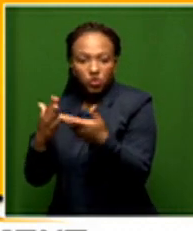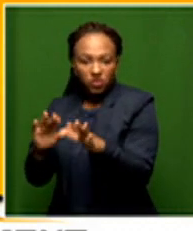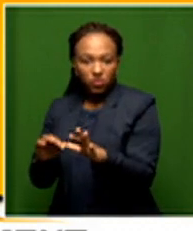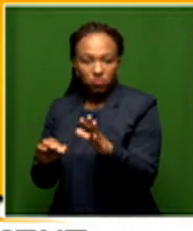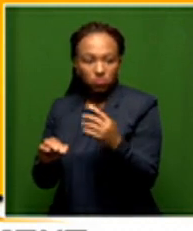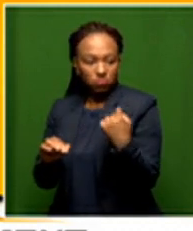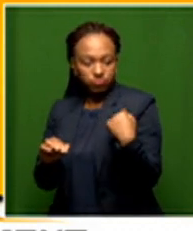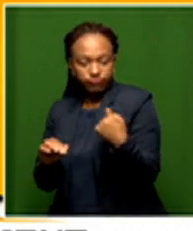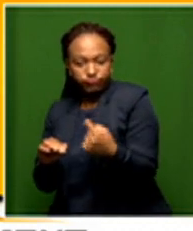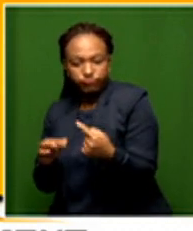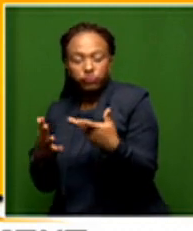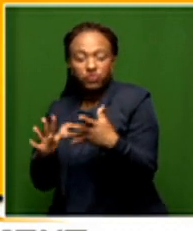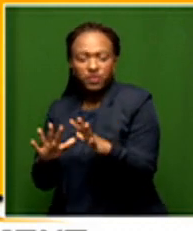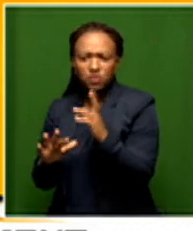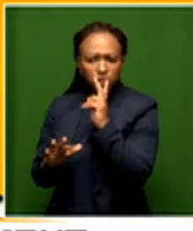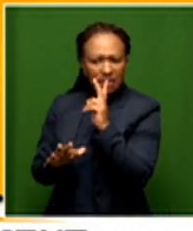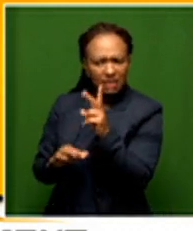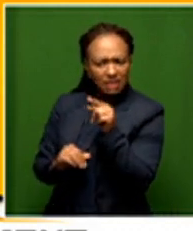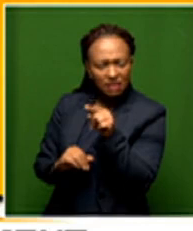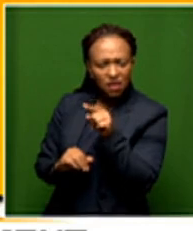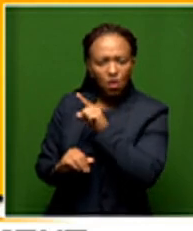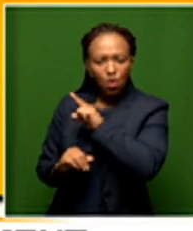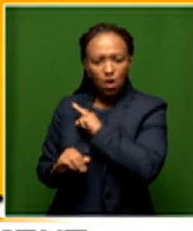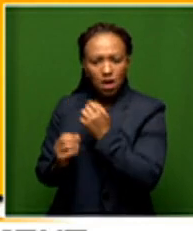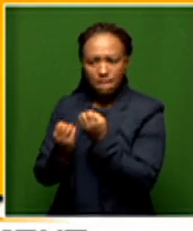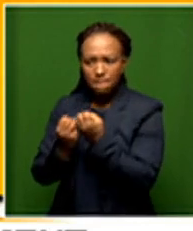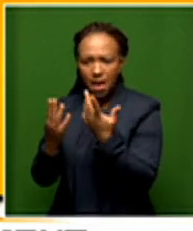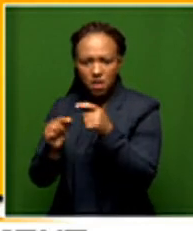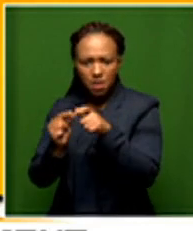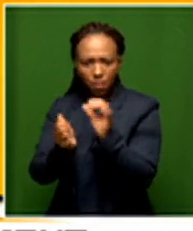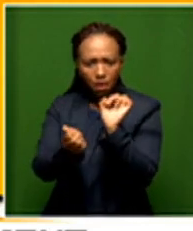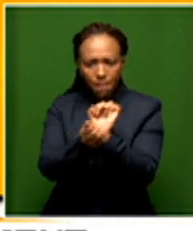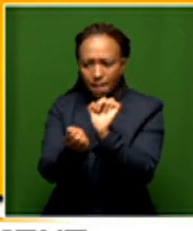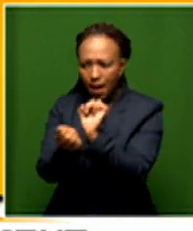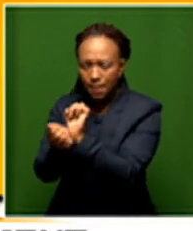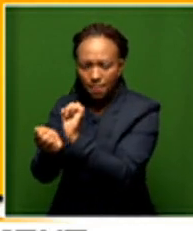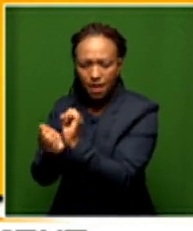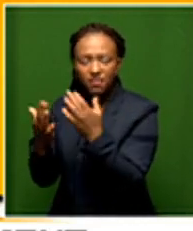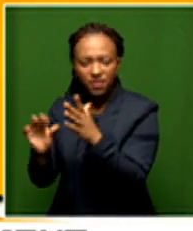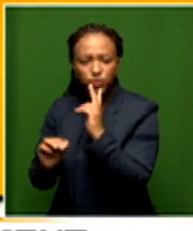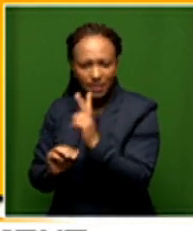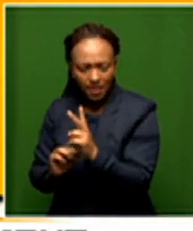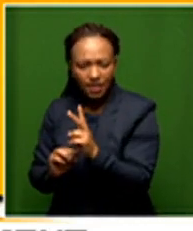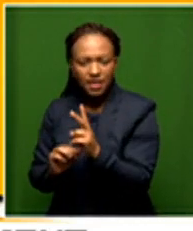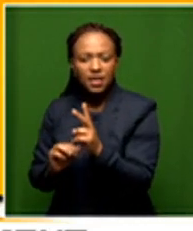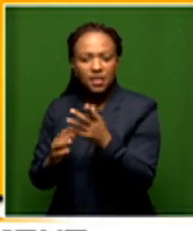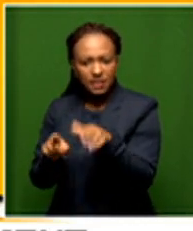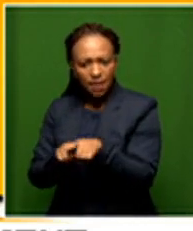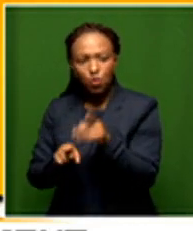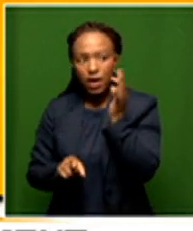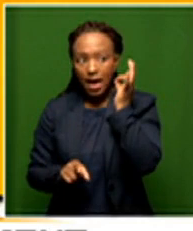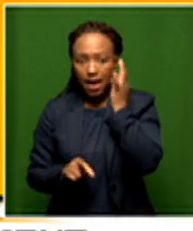the developments that we have seen, because there have been a number of arrests, we are seeing things happening, and we